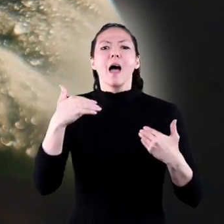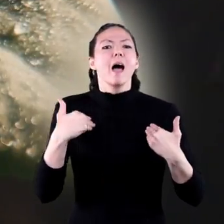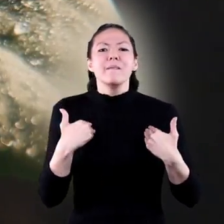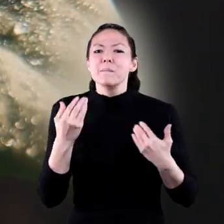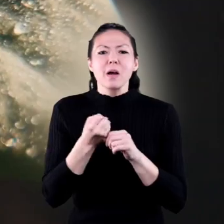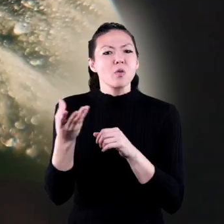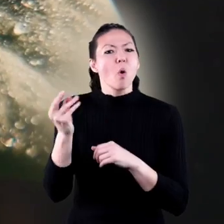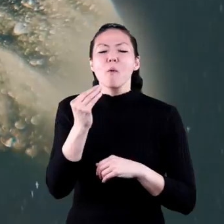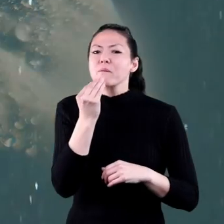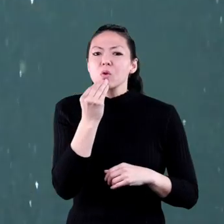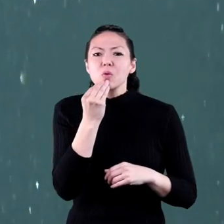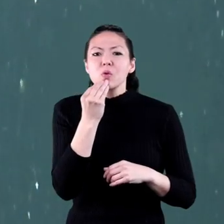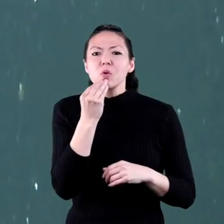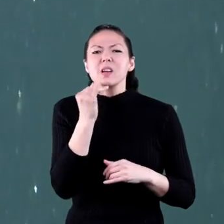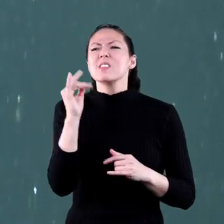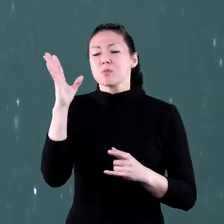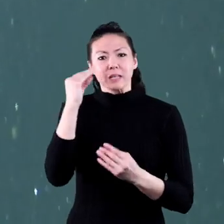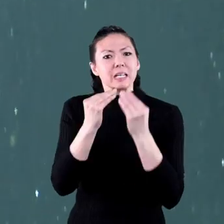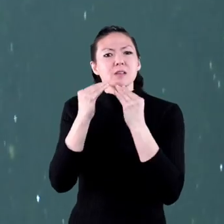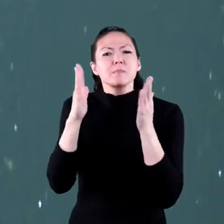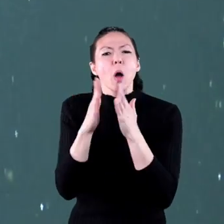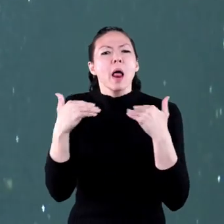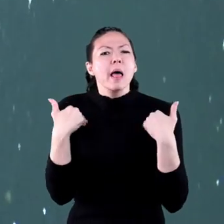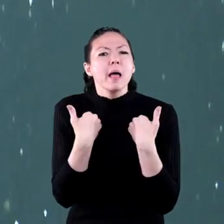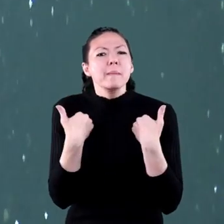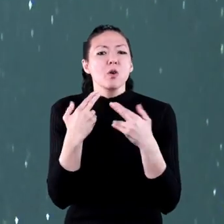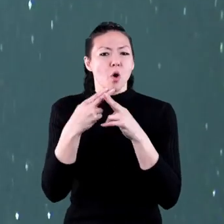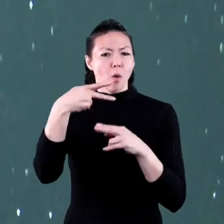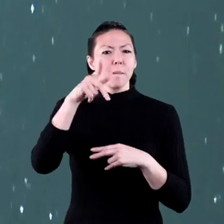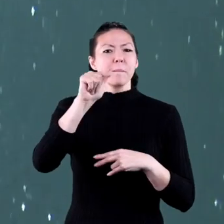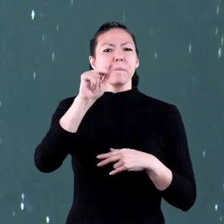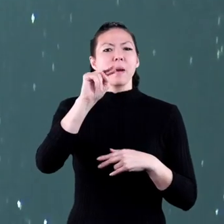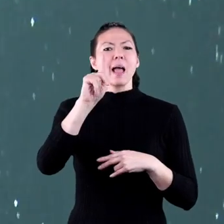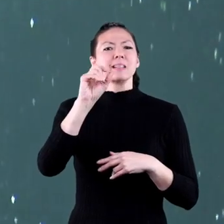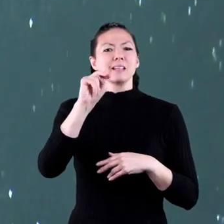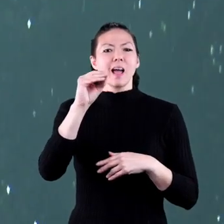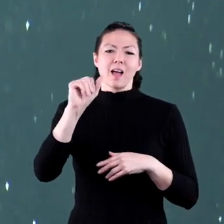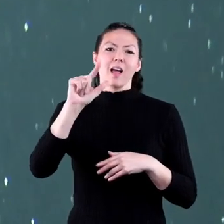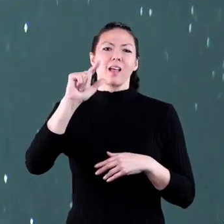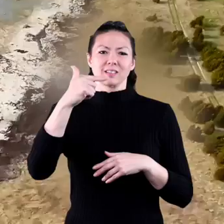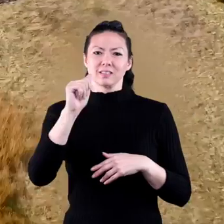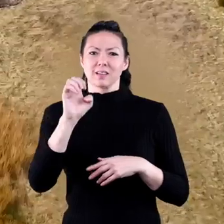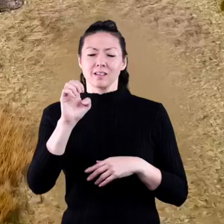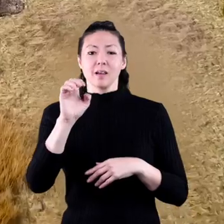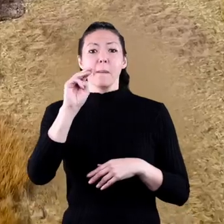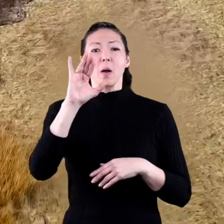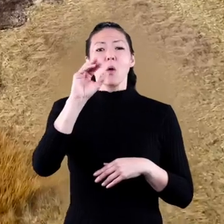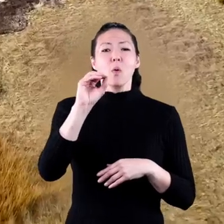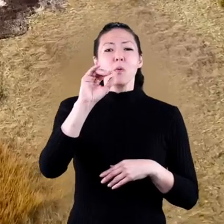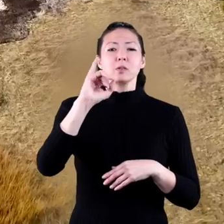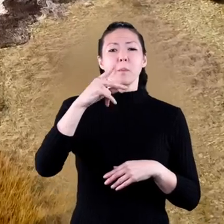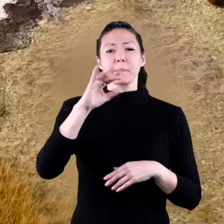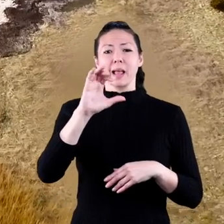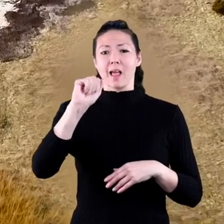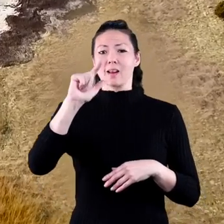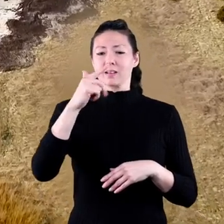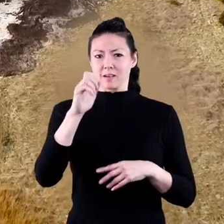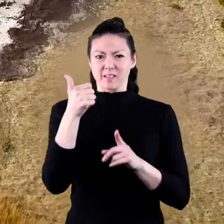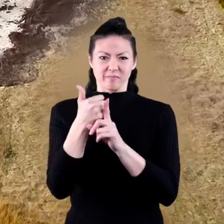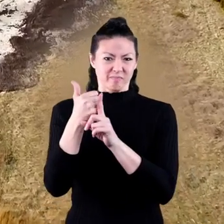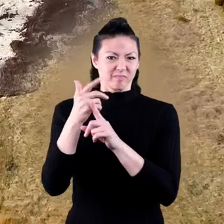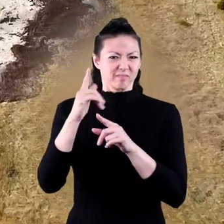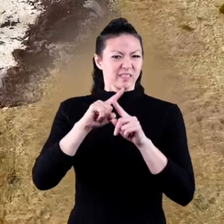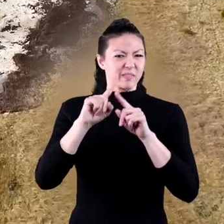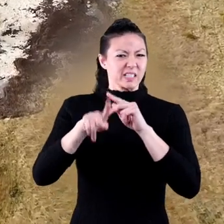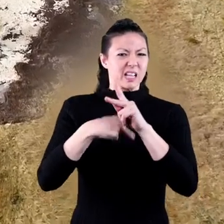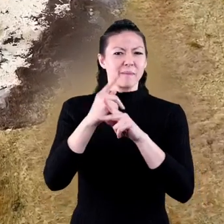own food. It eats small animals and plants called plankton and algae. Microscopic algae that lives